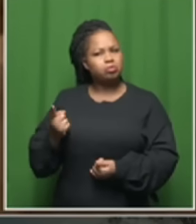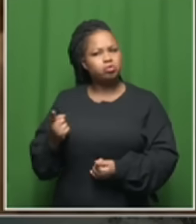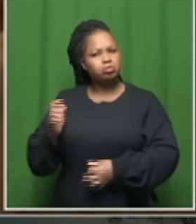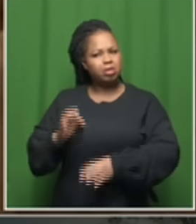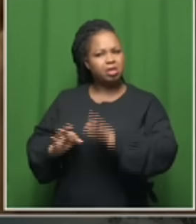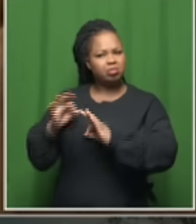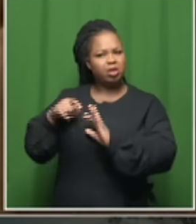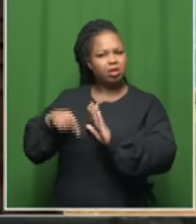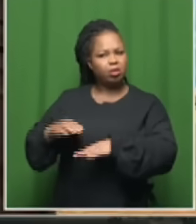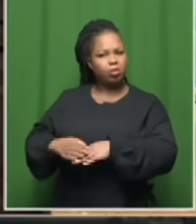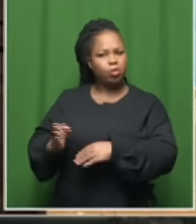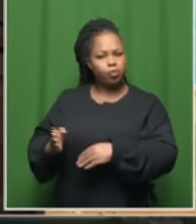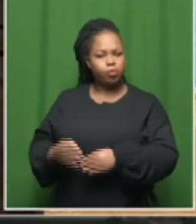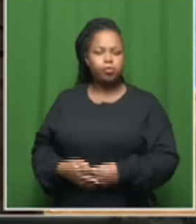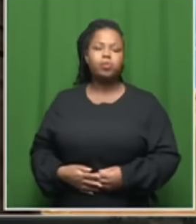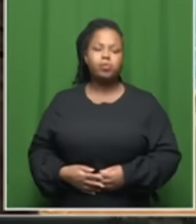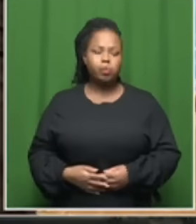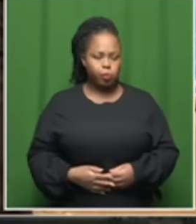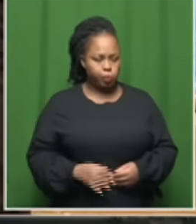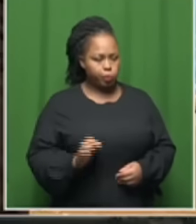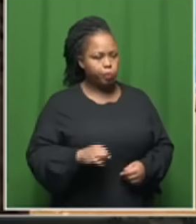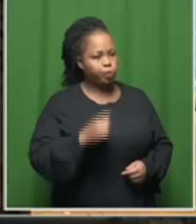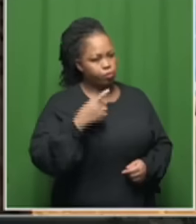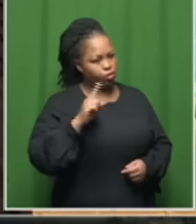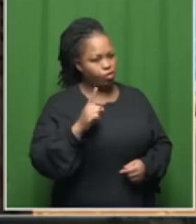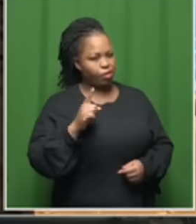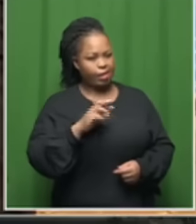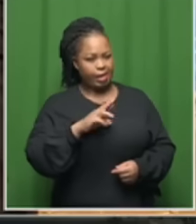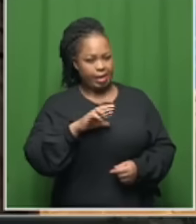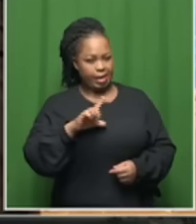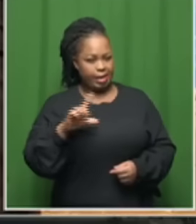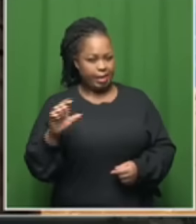We are absolutely correct, Leanne. But when it comes to